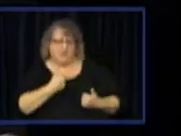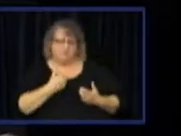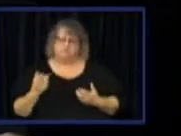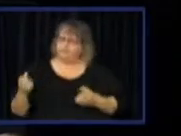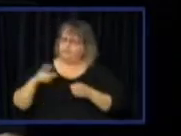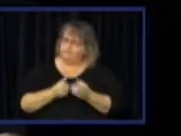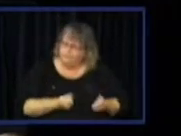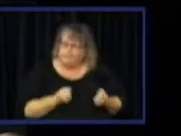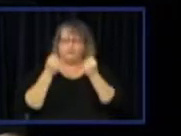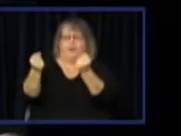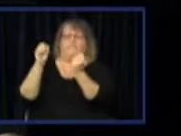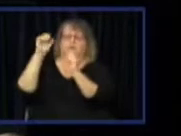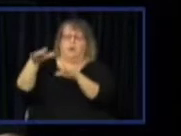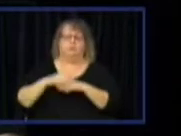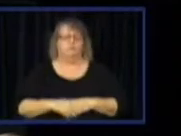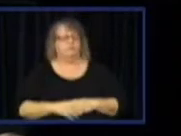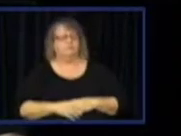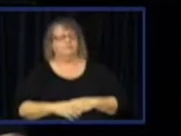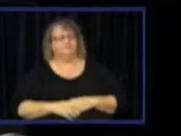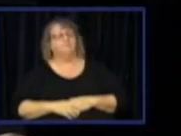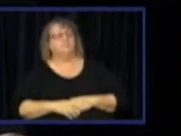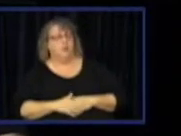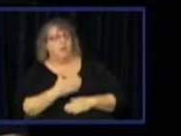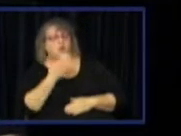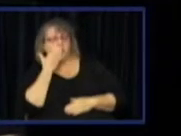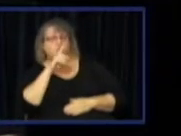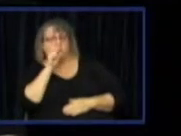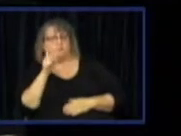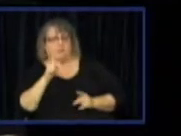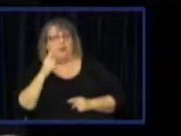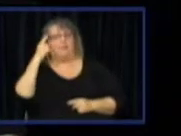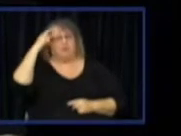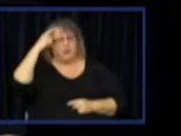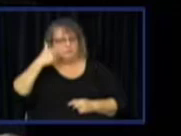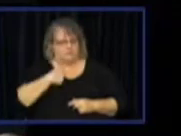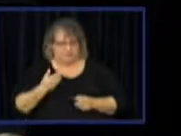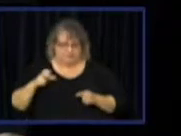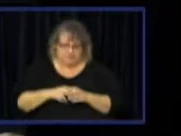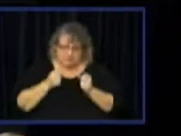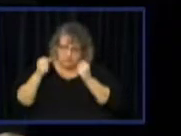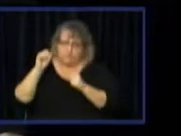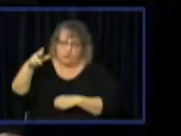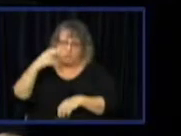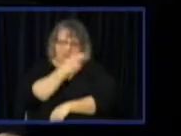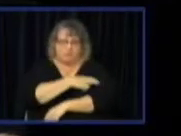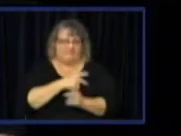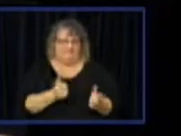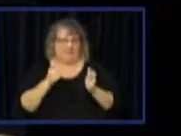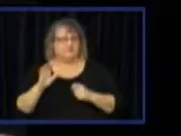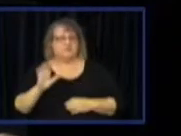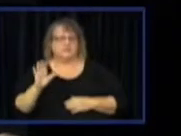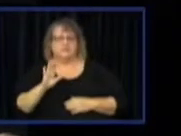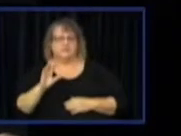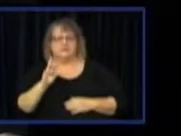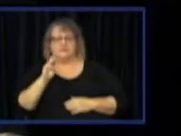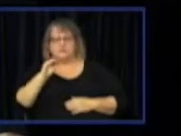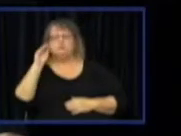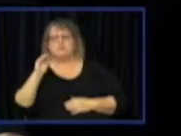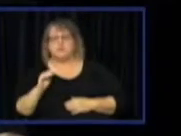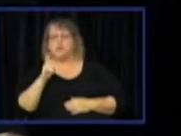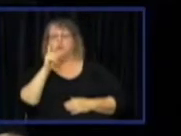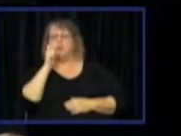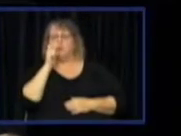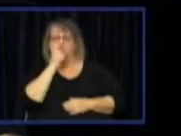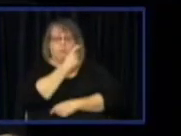get in my car and go? That's a great question, and a lot of people do that, unfortunately. Actually, only about 60% of